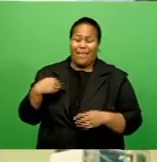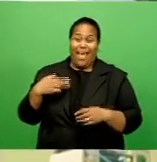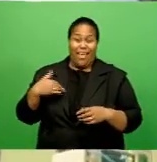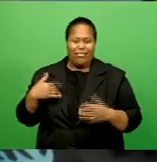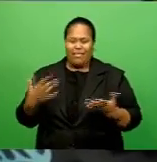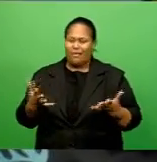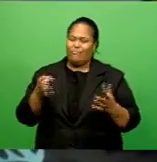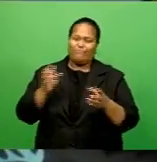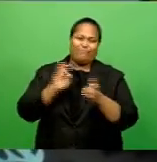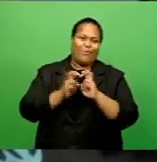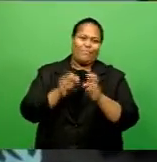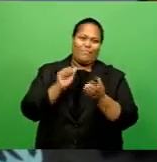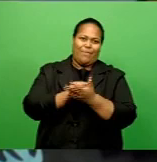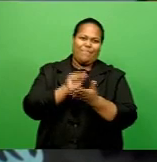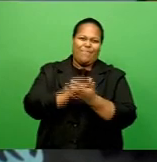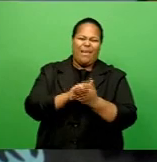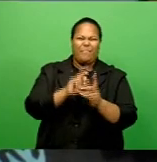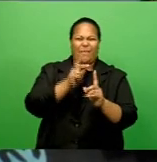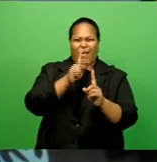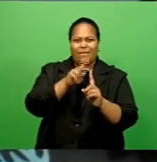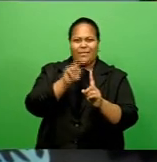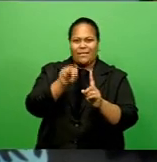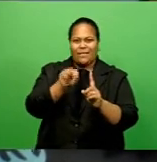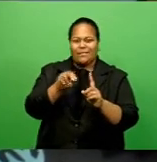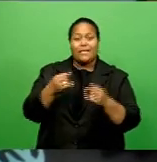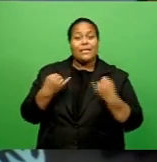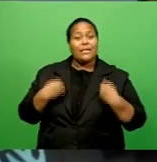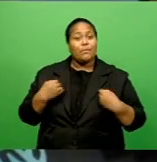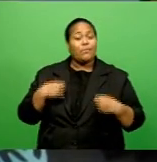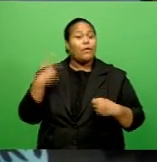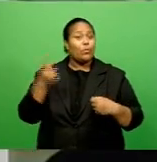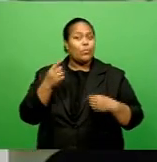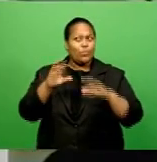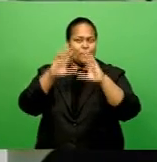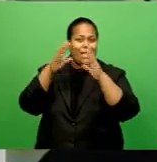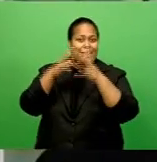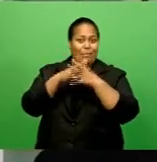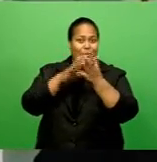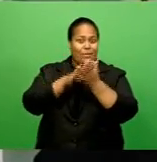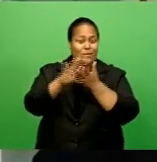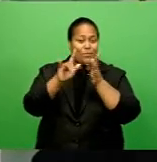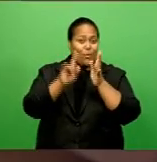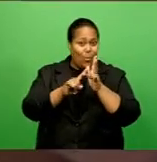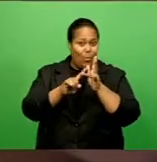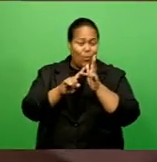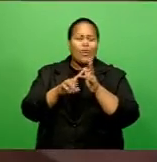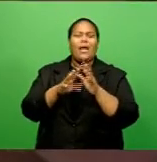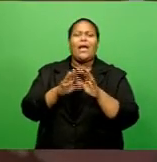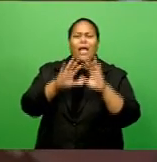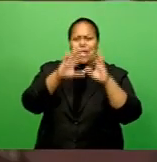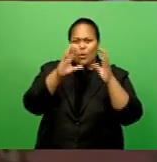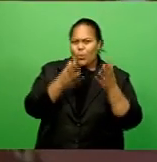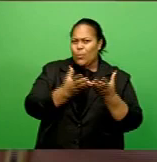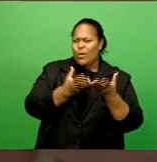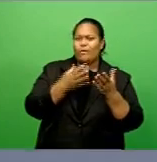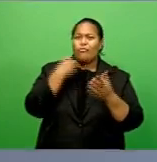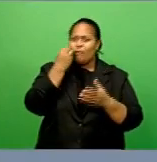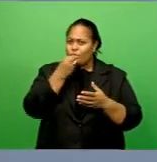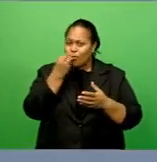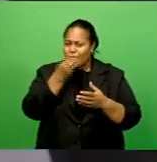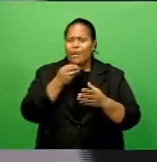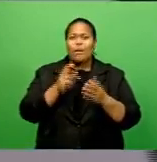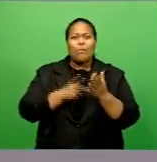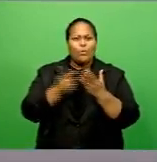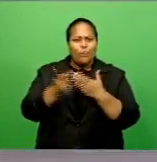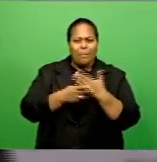priority. It will be implemented by our partners, the World Health Organization, the World Food Programme and the Pacific Community, pulled